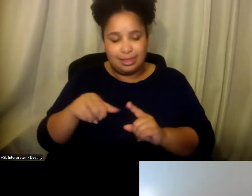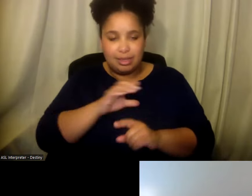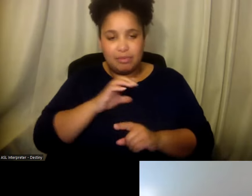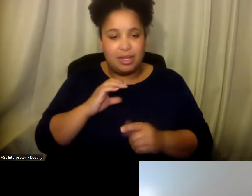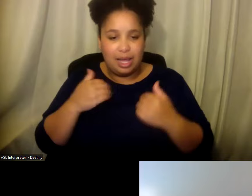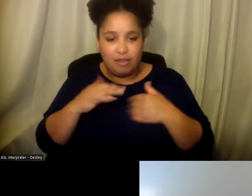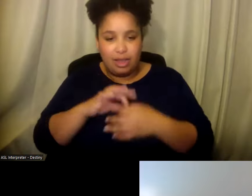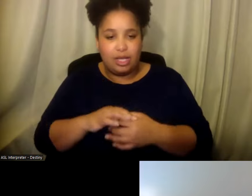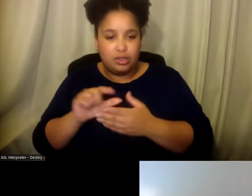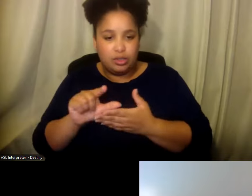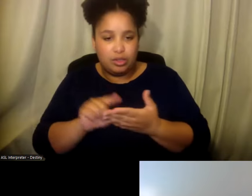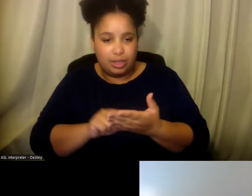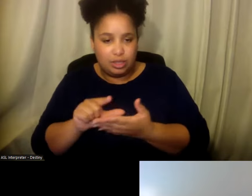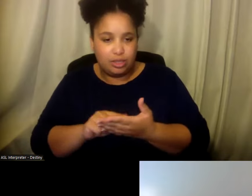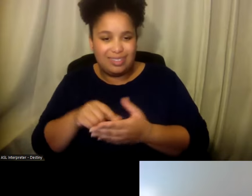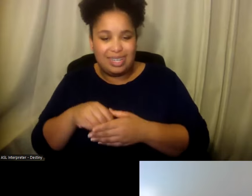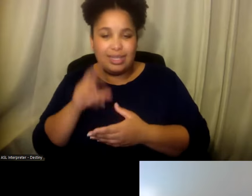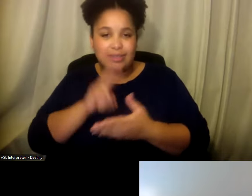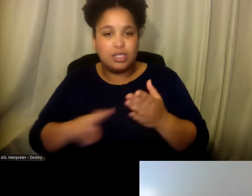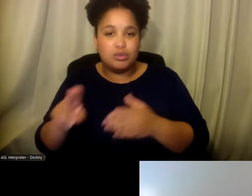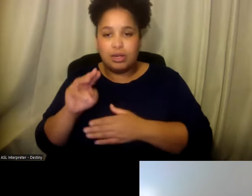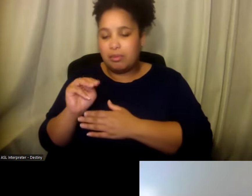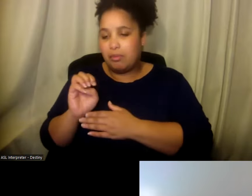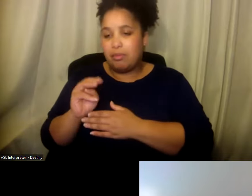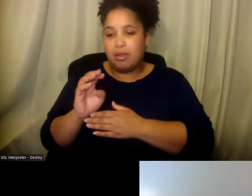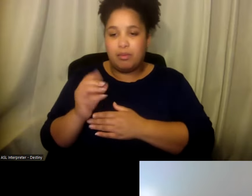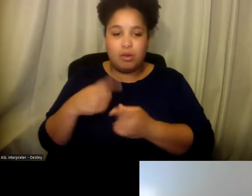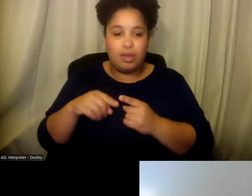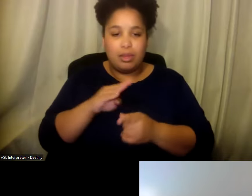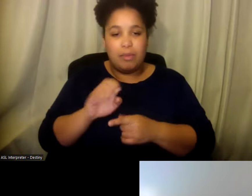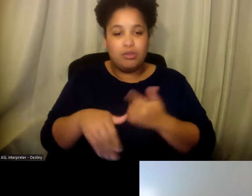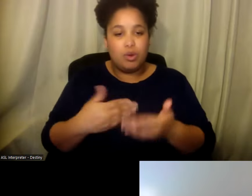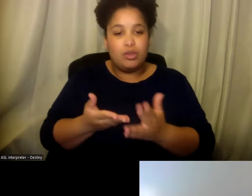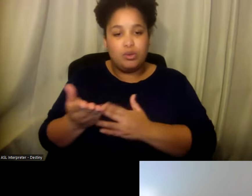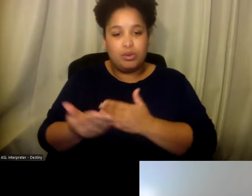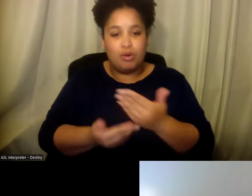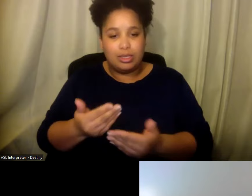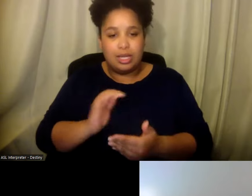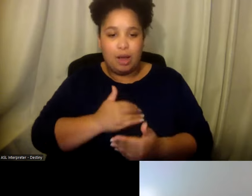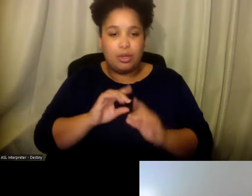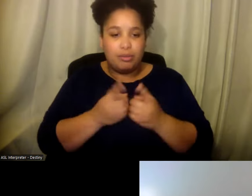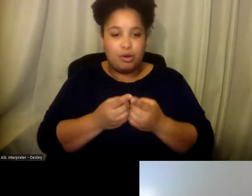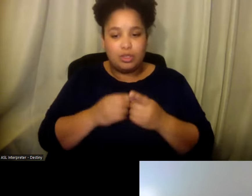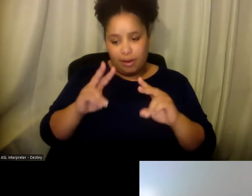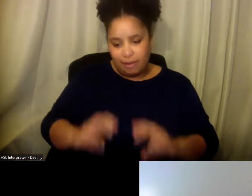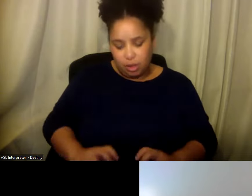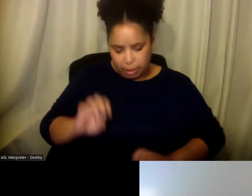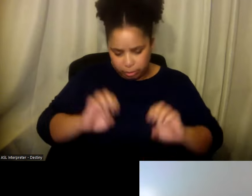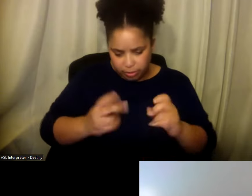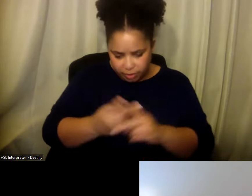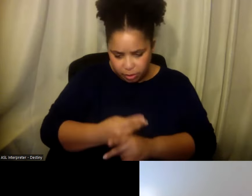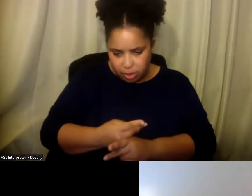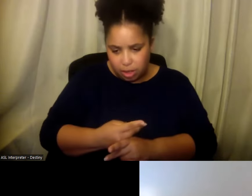on legislation in the secretary memo, so that as the bills are moving through the process and our departments are evaluating those bills and putting